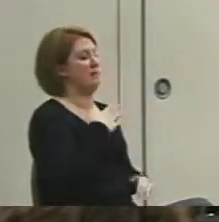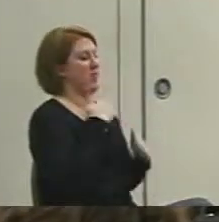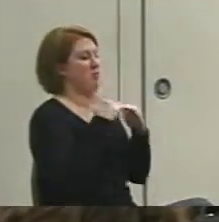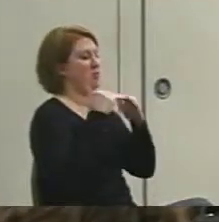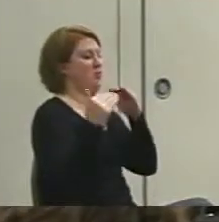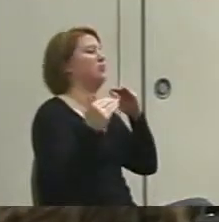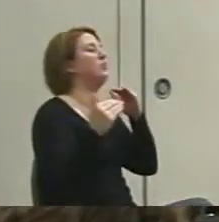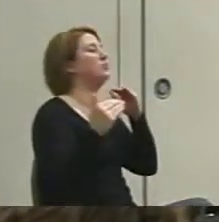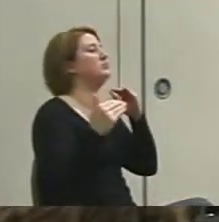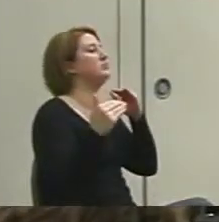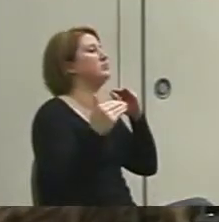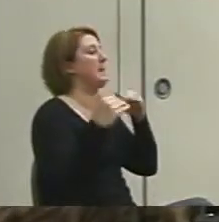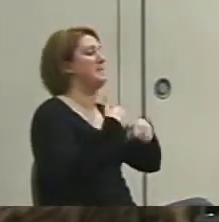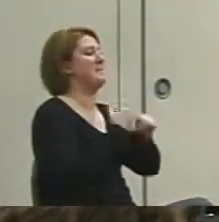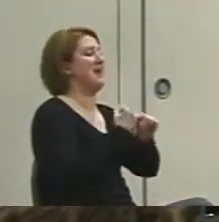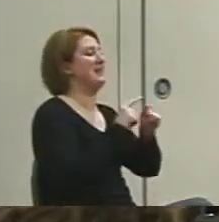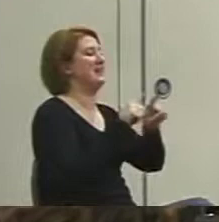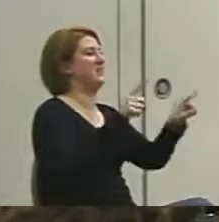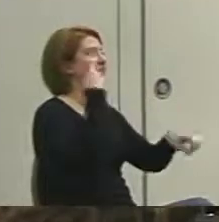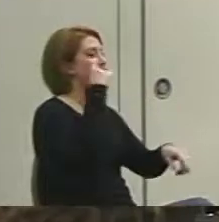where this is going to make a difference for that kid?